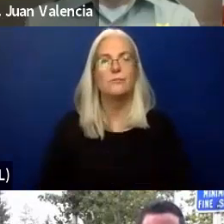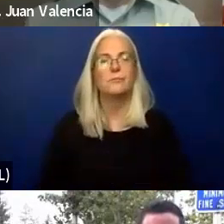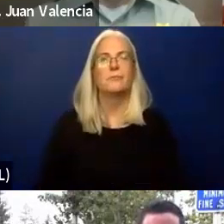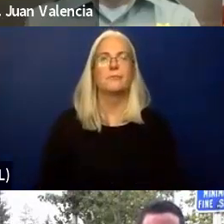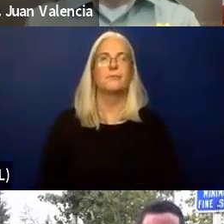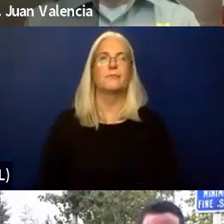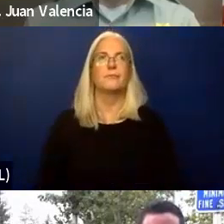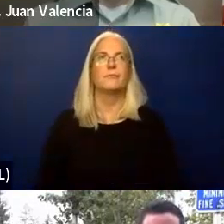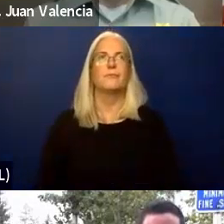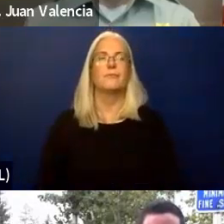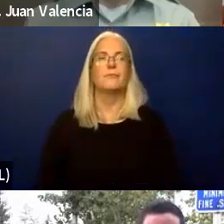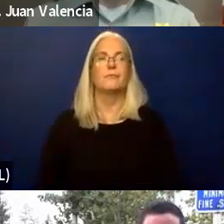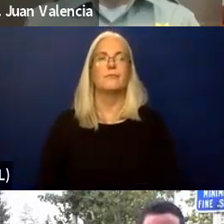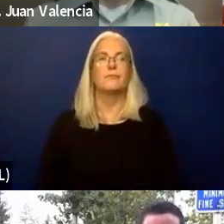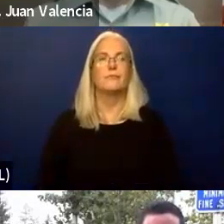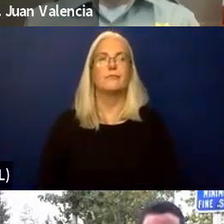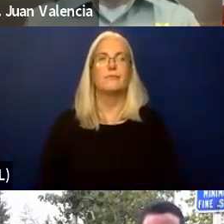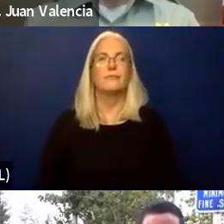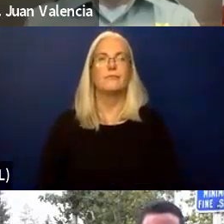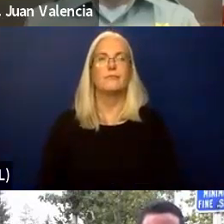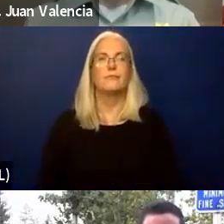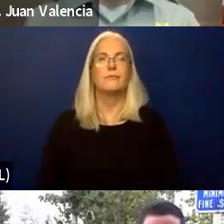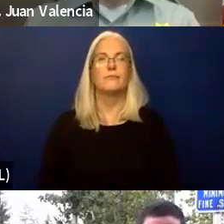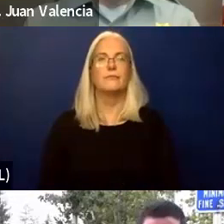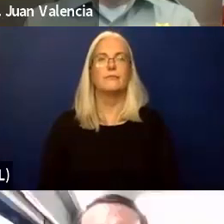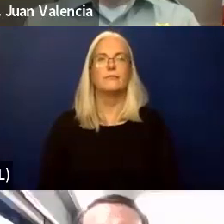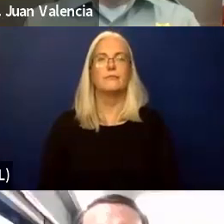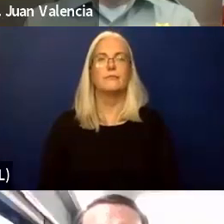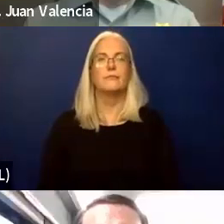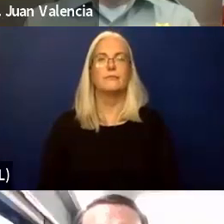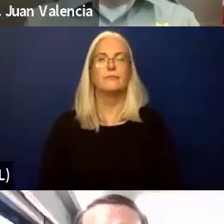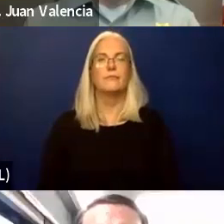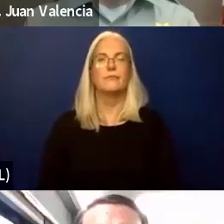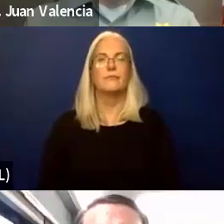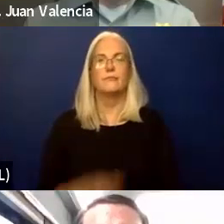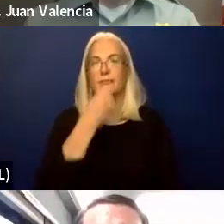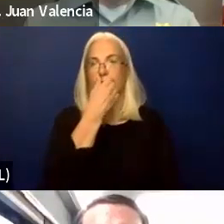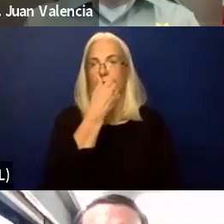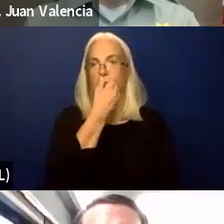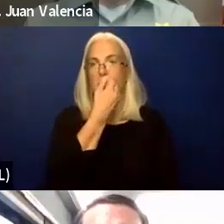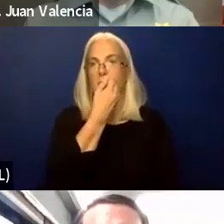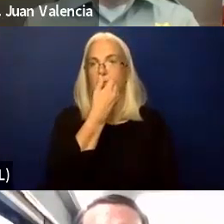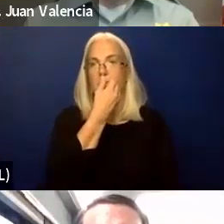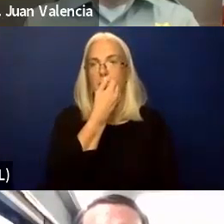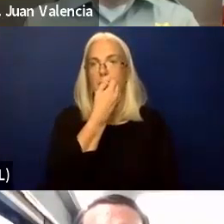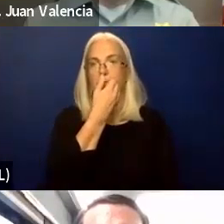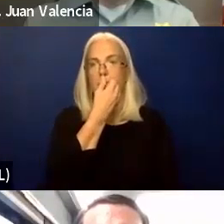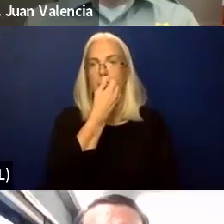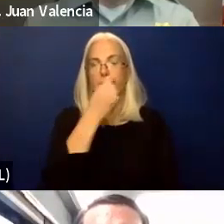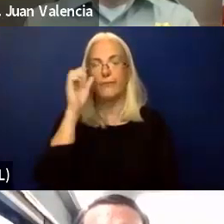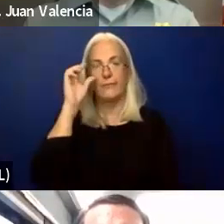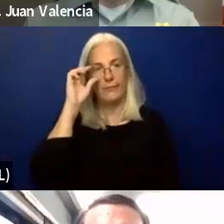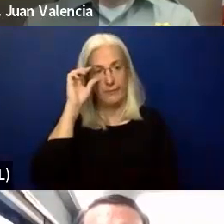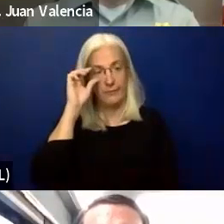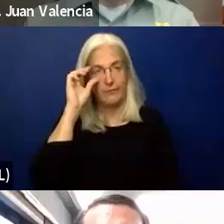latina que nos acaba de acompañar, esta actualización está transmitiendo en español por nuestro canal de YouTube. Y es completamente